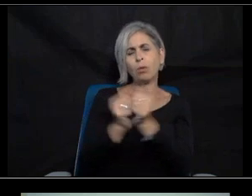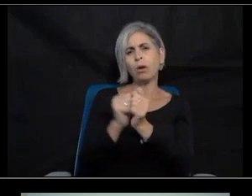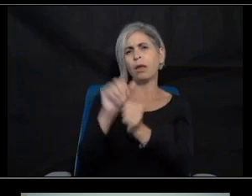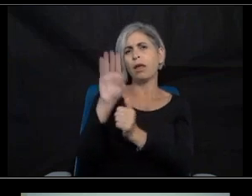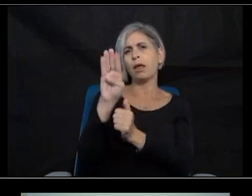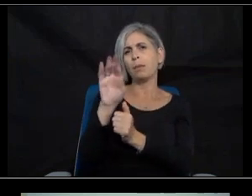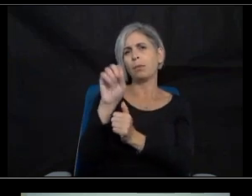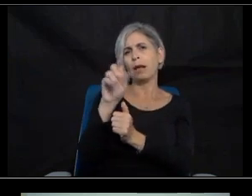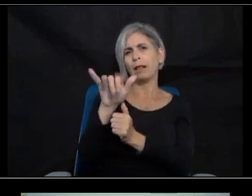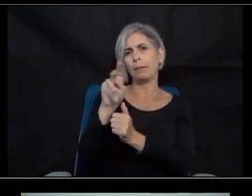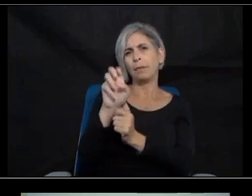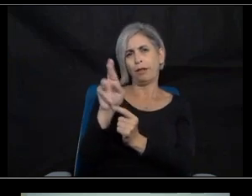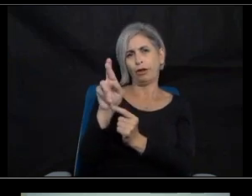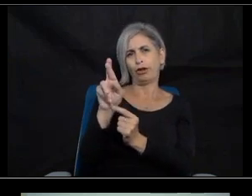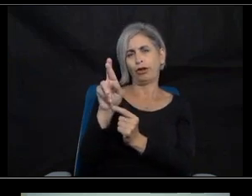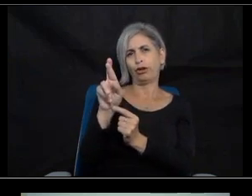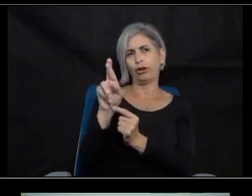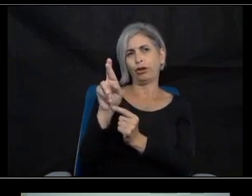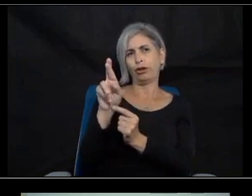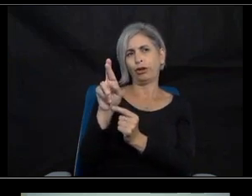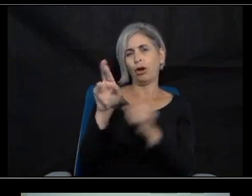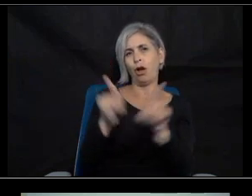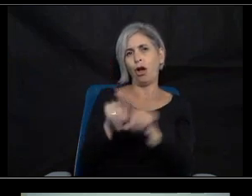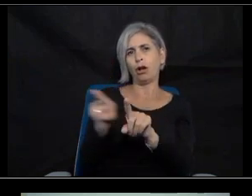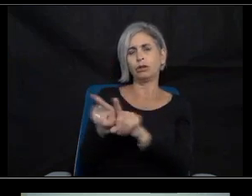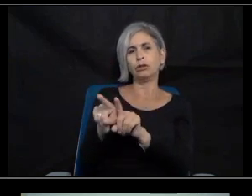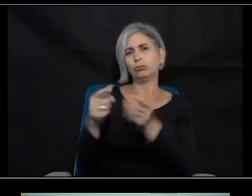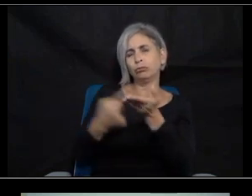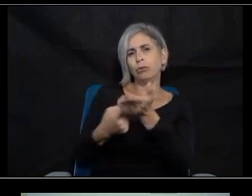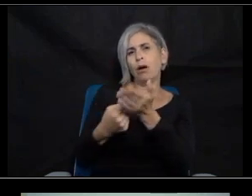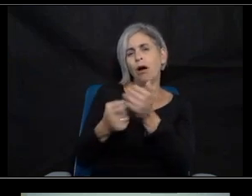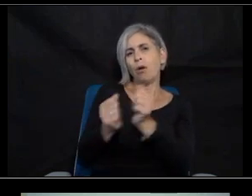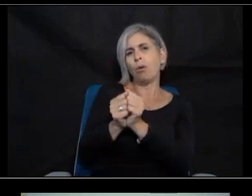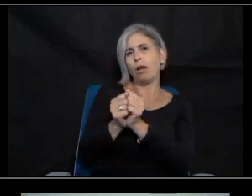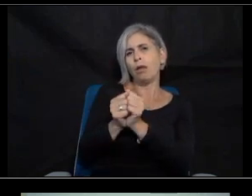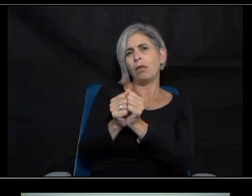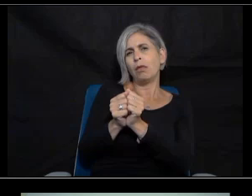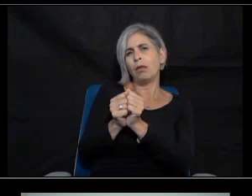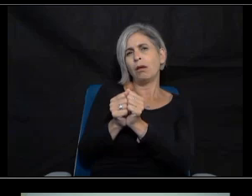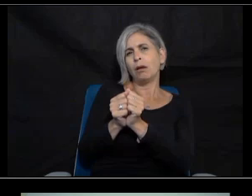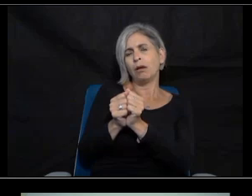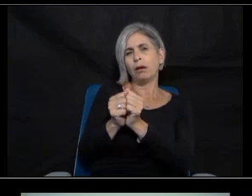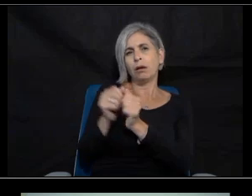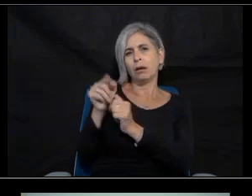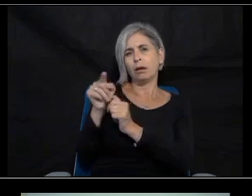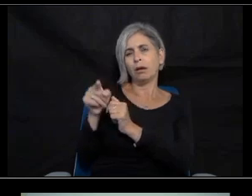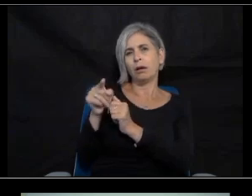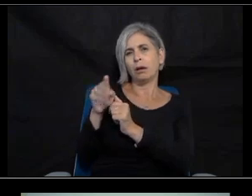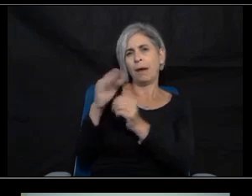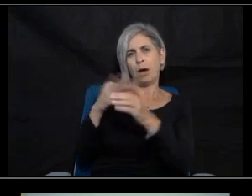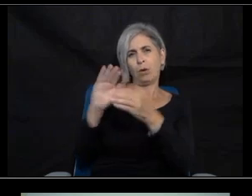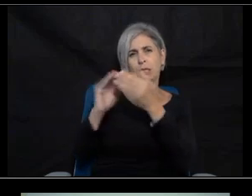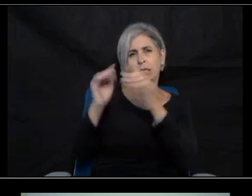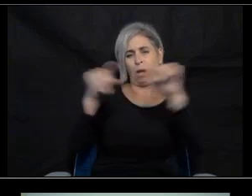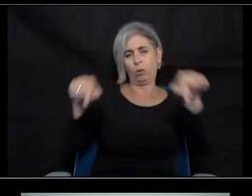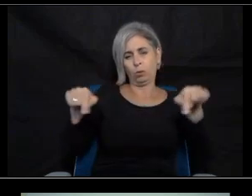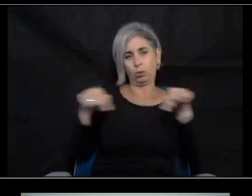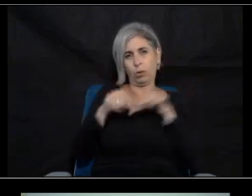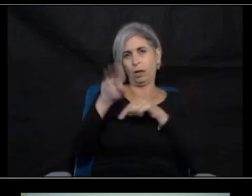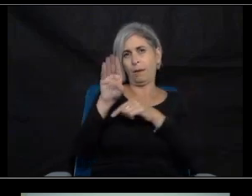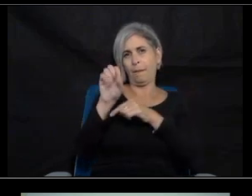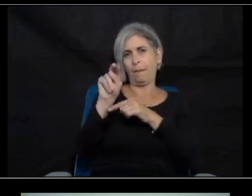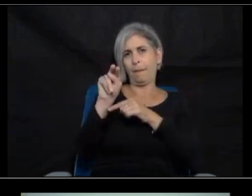Miller and company, and also spoke with Bonnie Miskew on the Town Square very